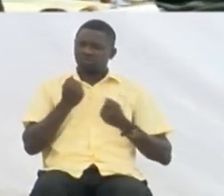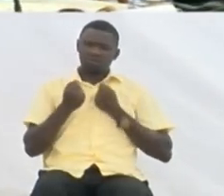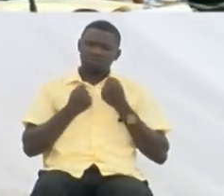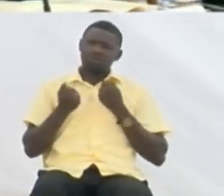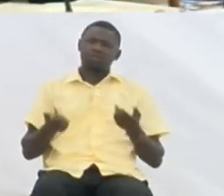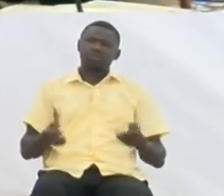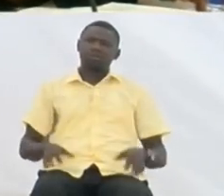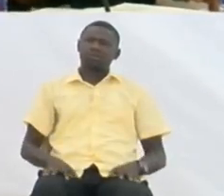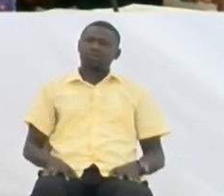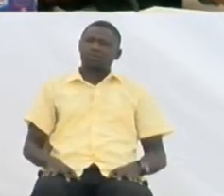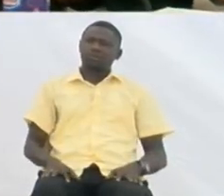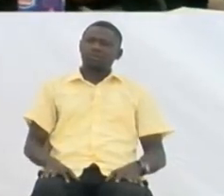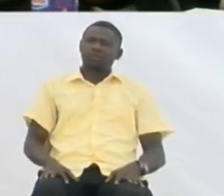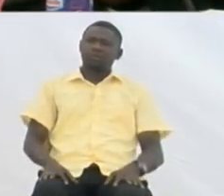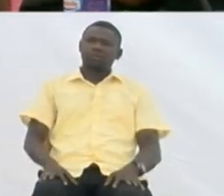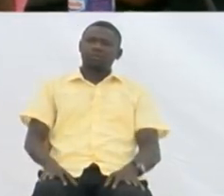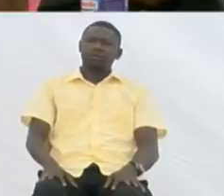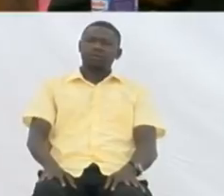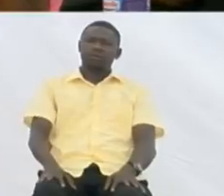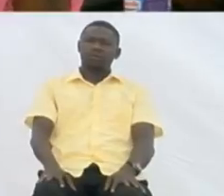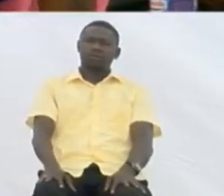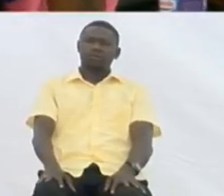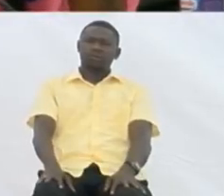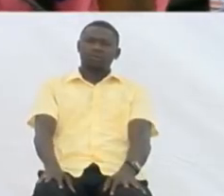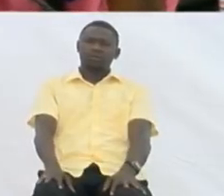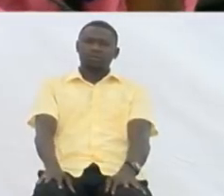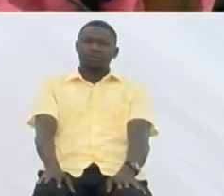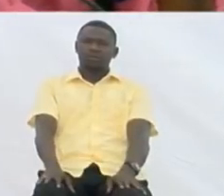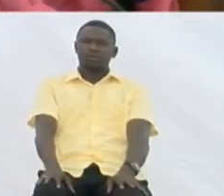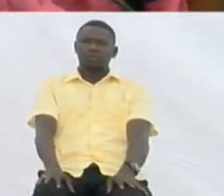to intimidate other members of other parties.